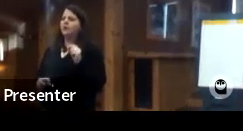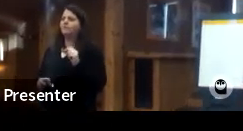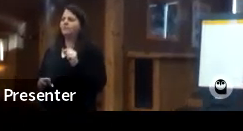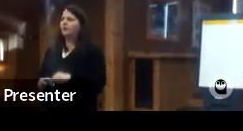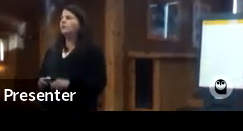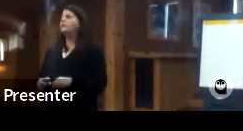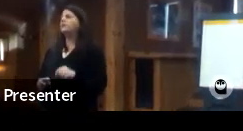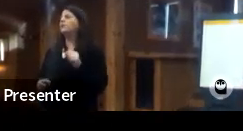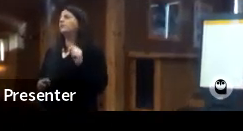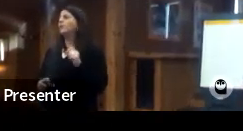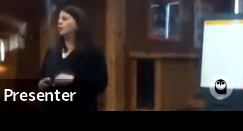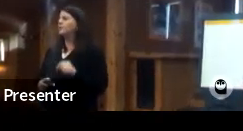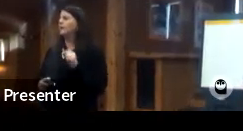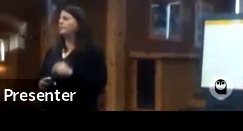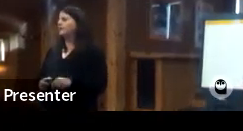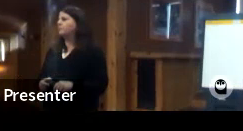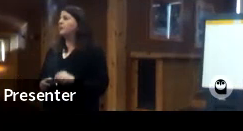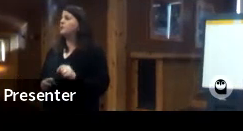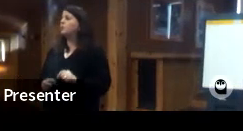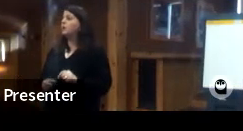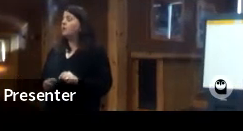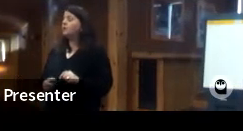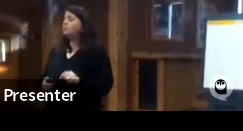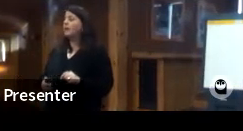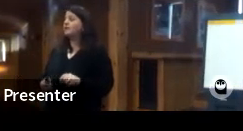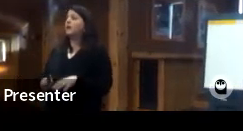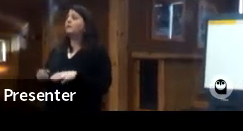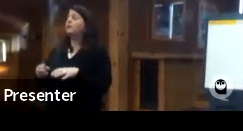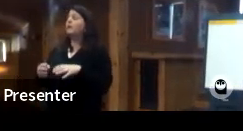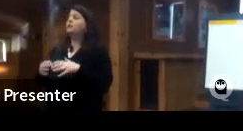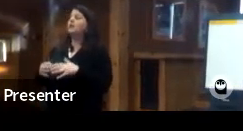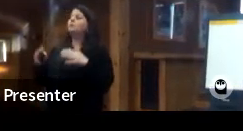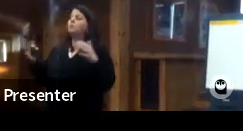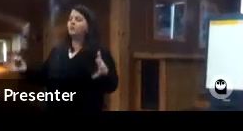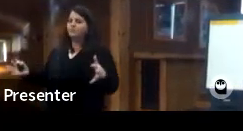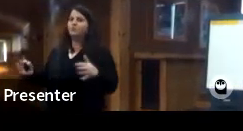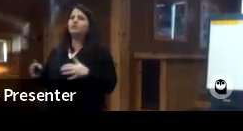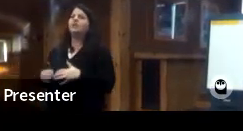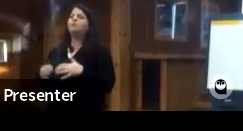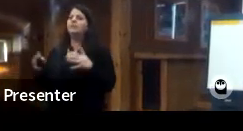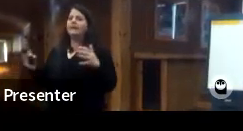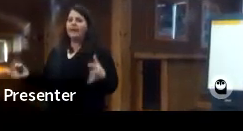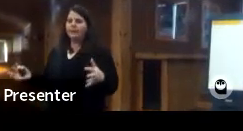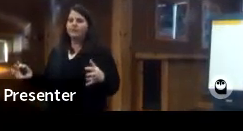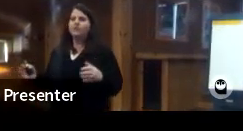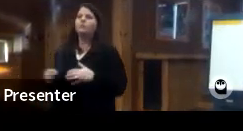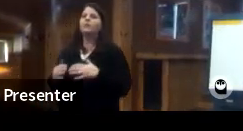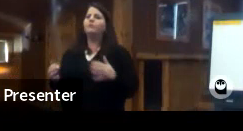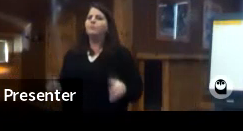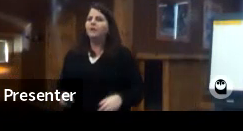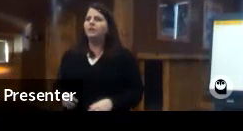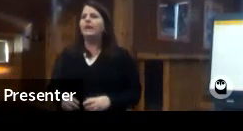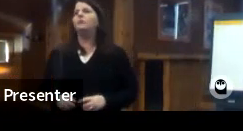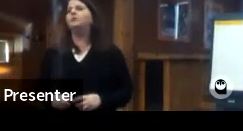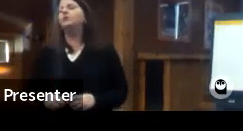case that you are not familiar with and you have not worked with that victim, because your knowledge base of general principles, general dynamics,